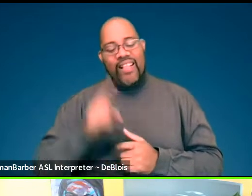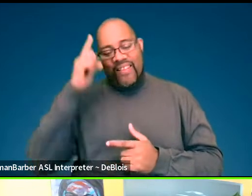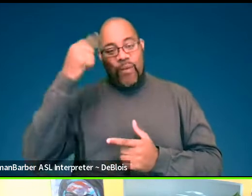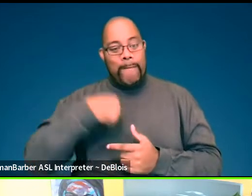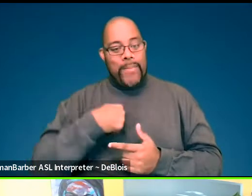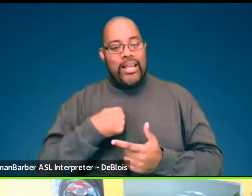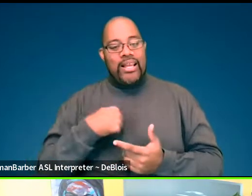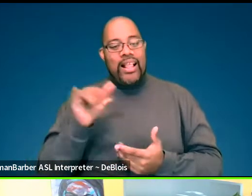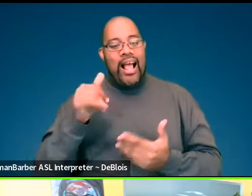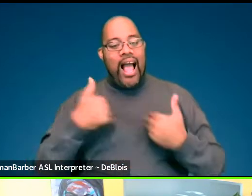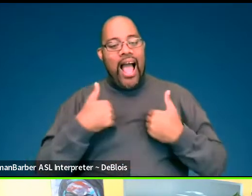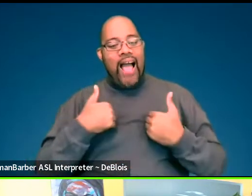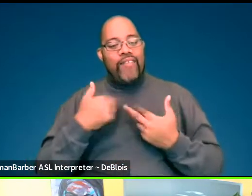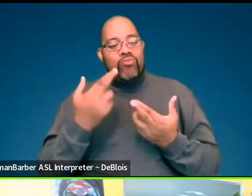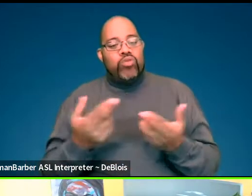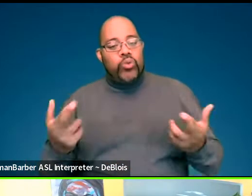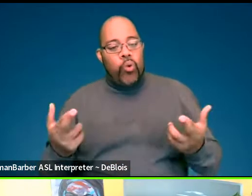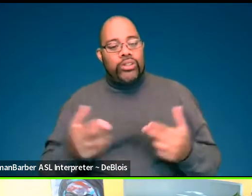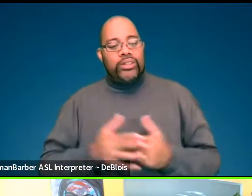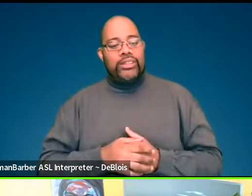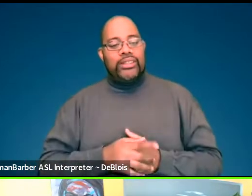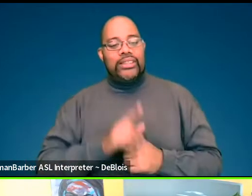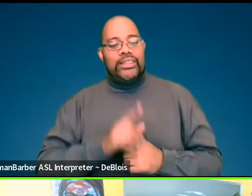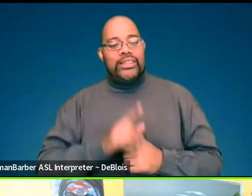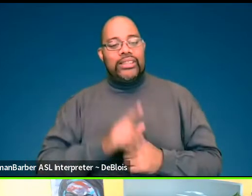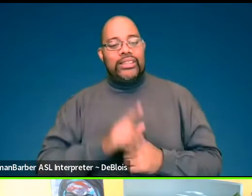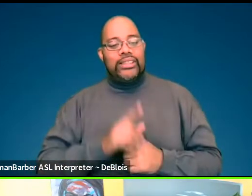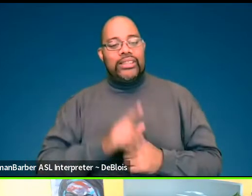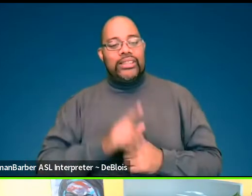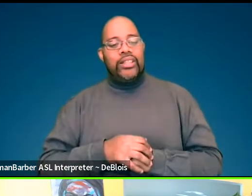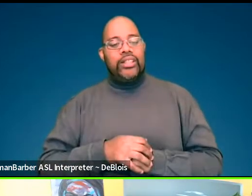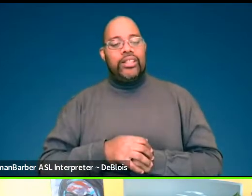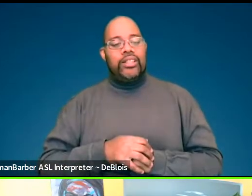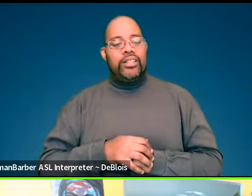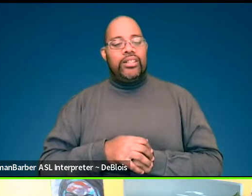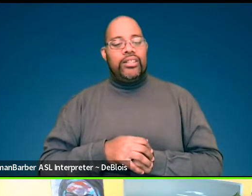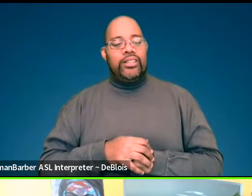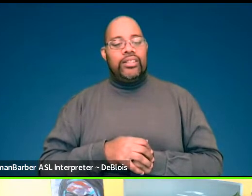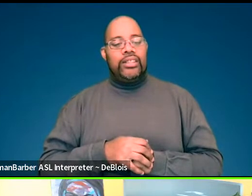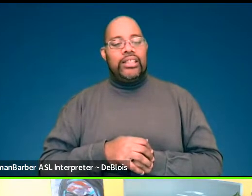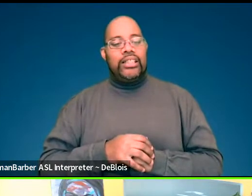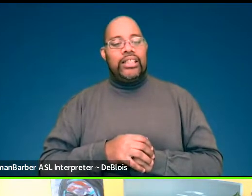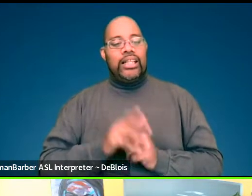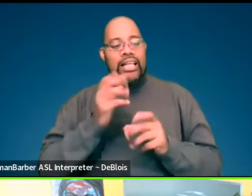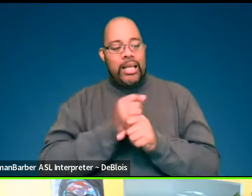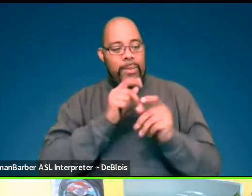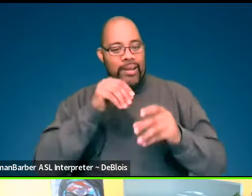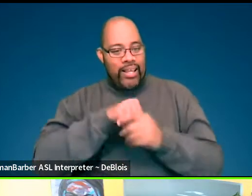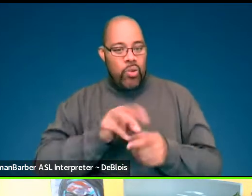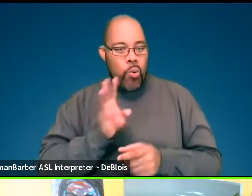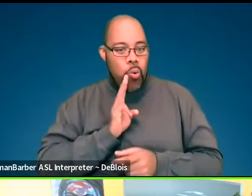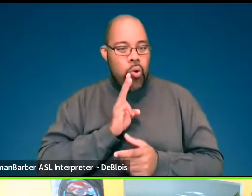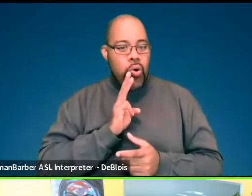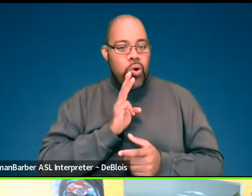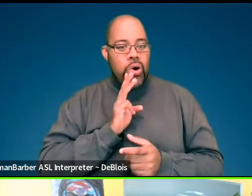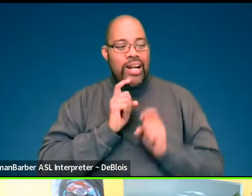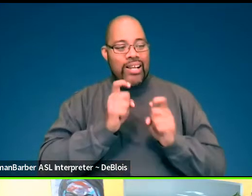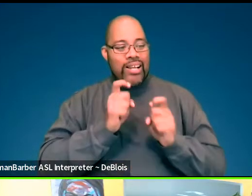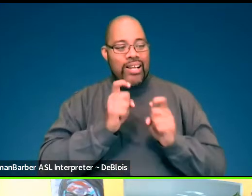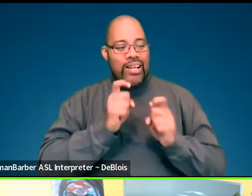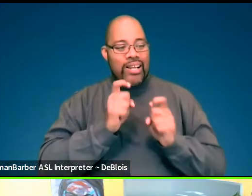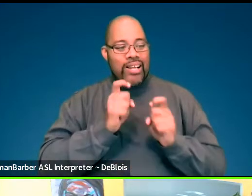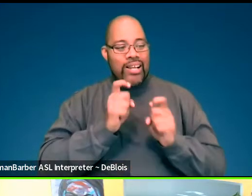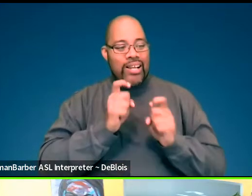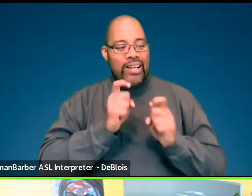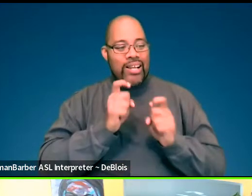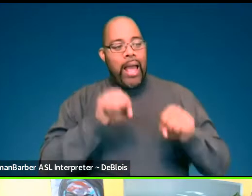think it's, for me, it's like having the resources to actually like, get people in the water, give them the training to really be